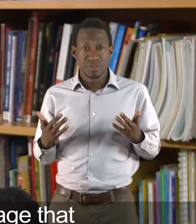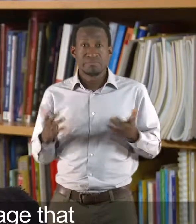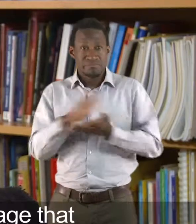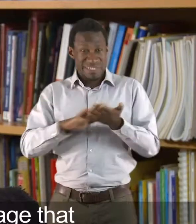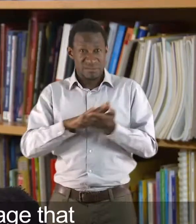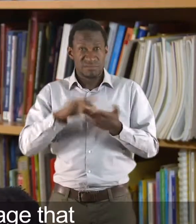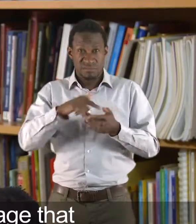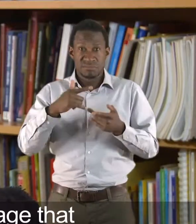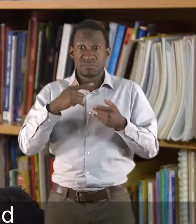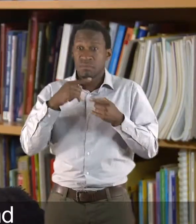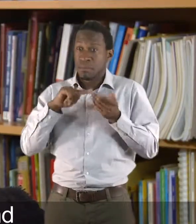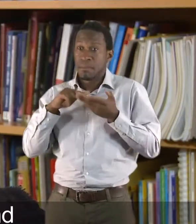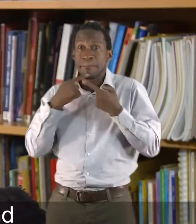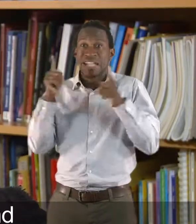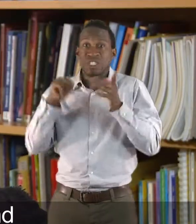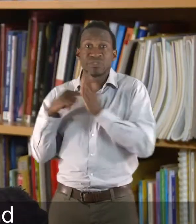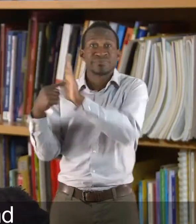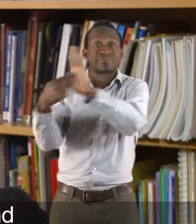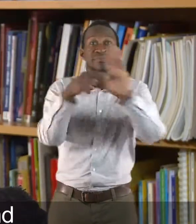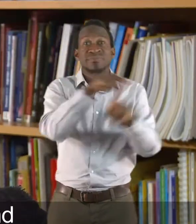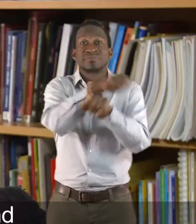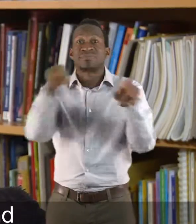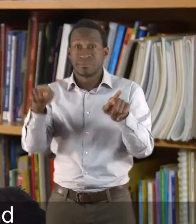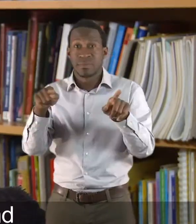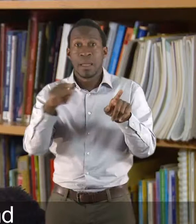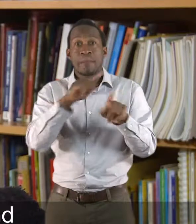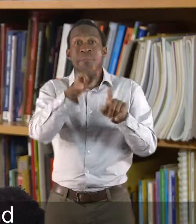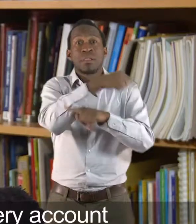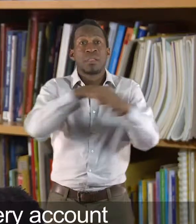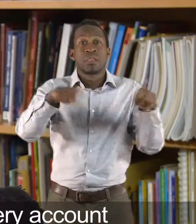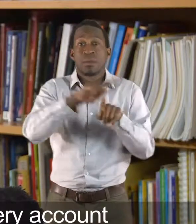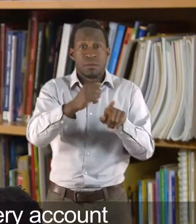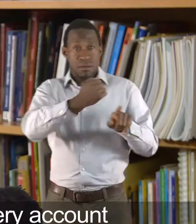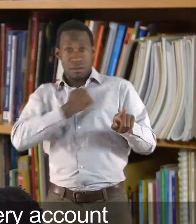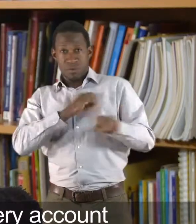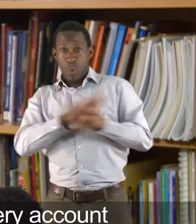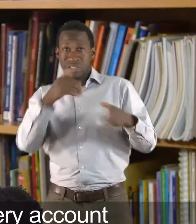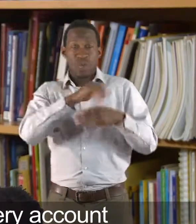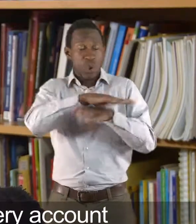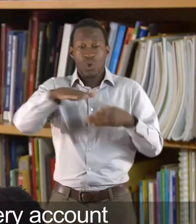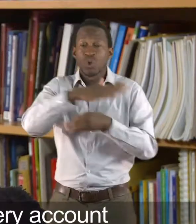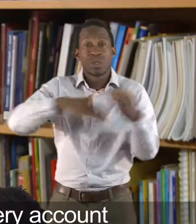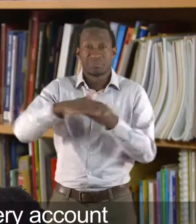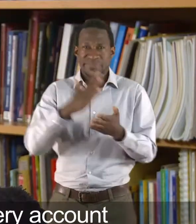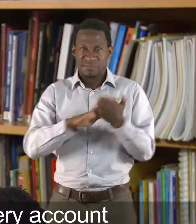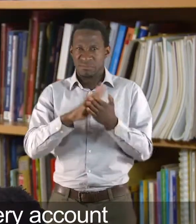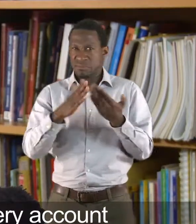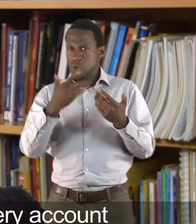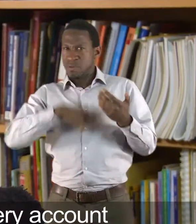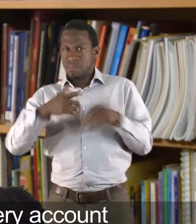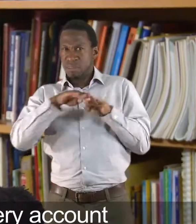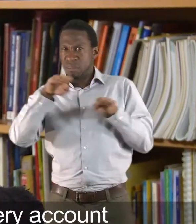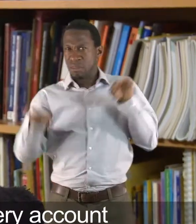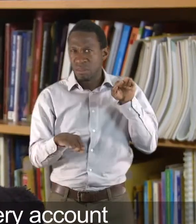people don't belong in society, that they're subhuman. And when you send that message out, you start segregating people on